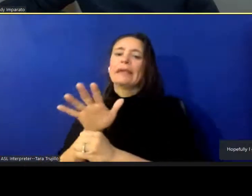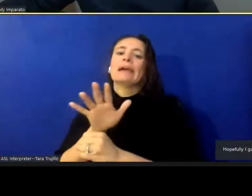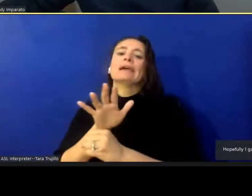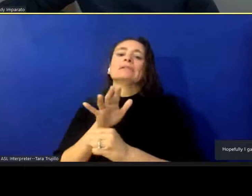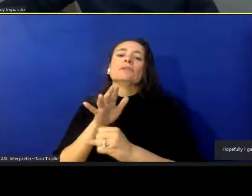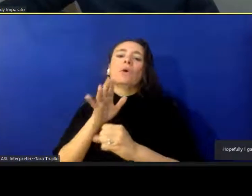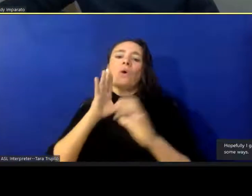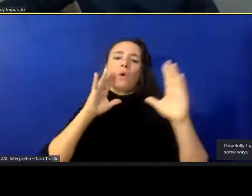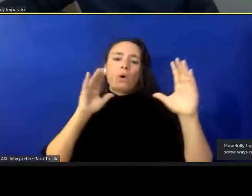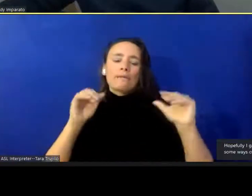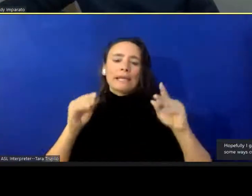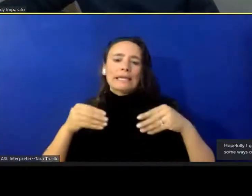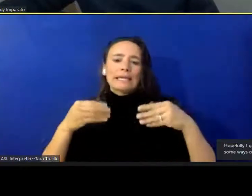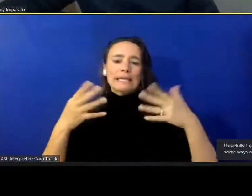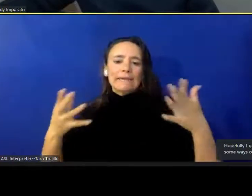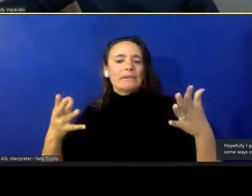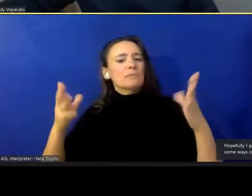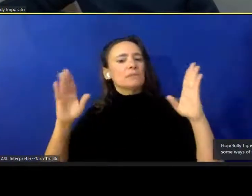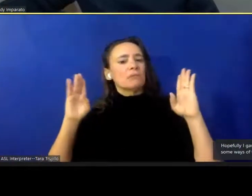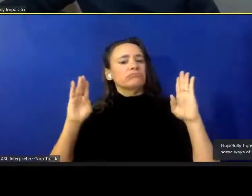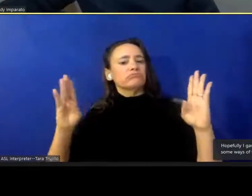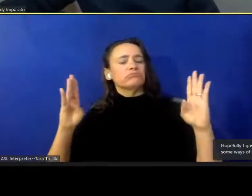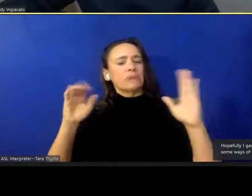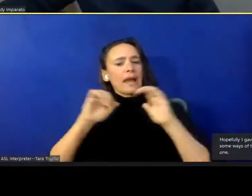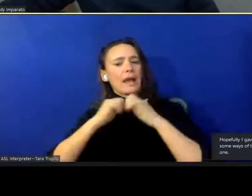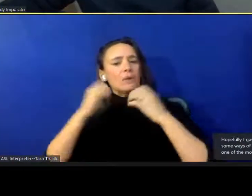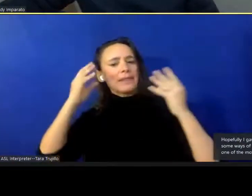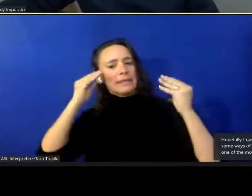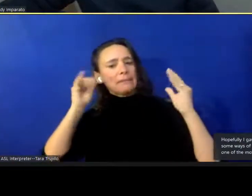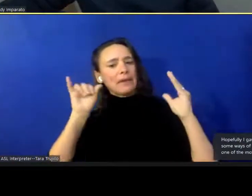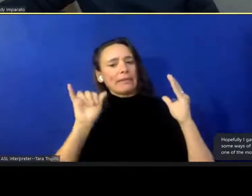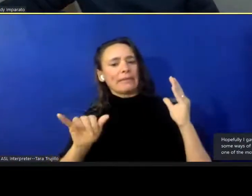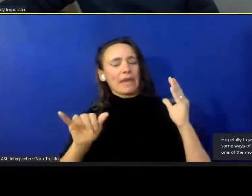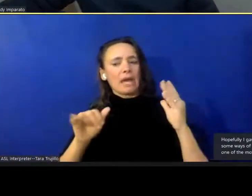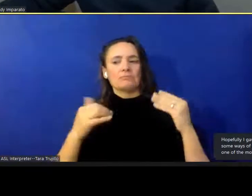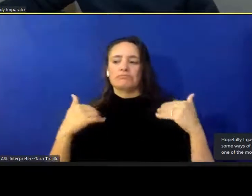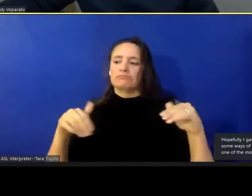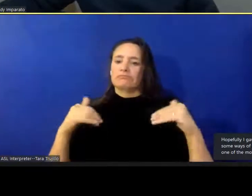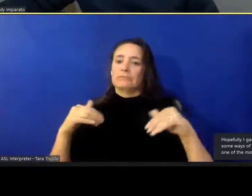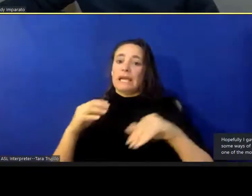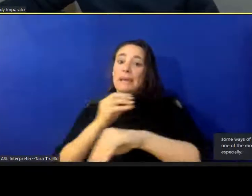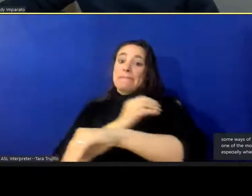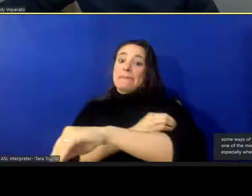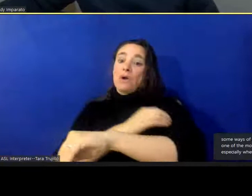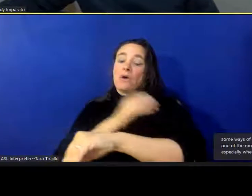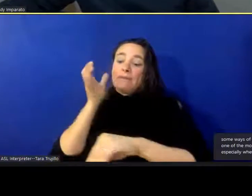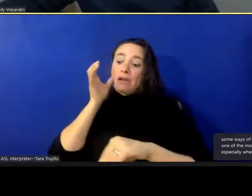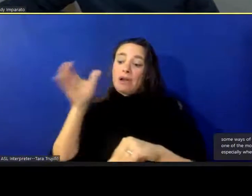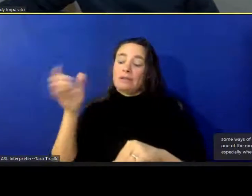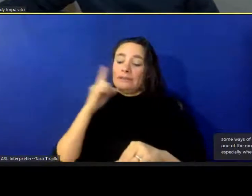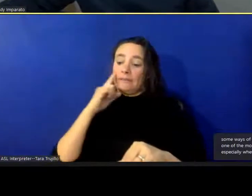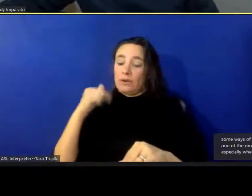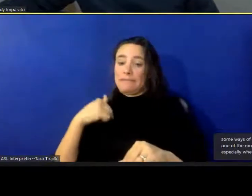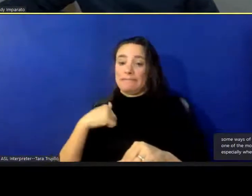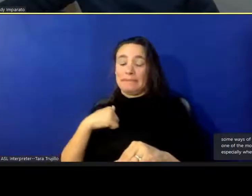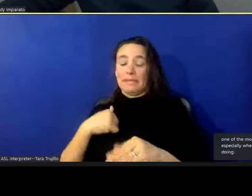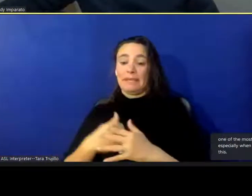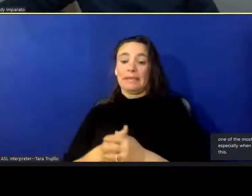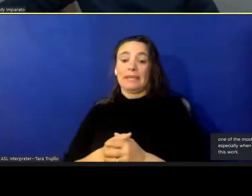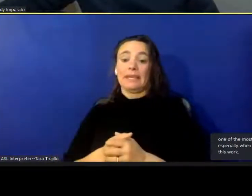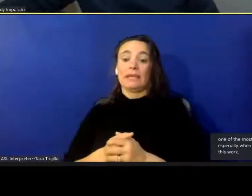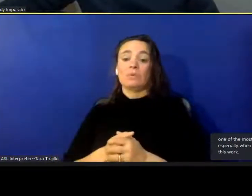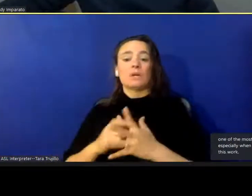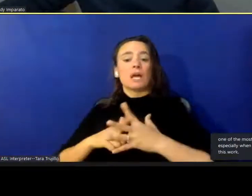context, some ways of thinking about it where it's not. I mean, one of the most powerful concepts to me, especially when I was starting out doing this